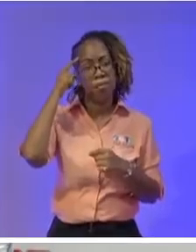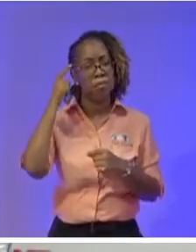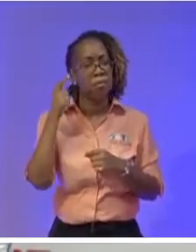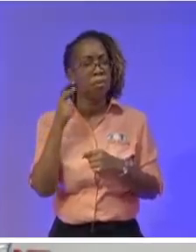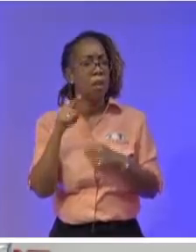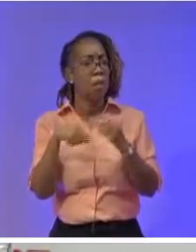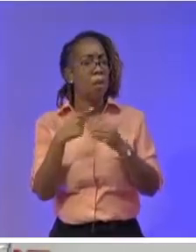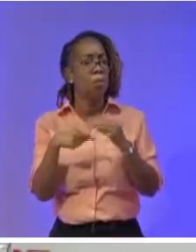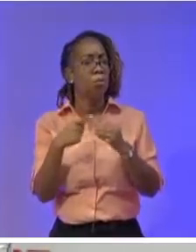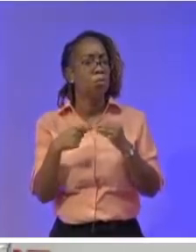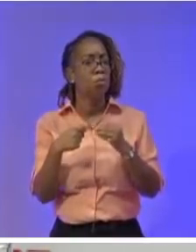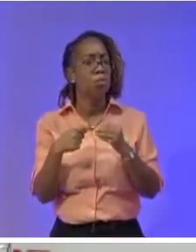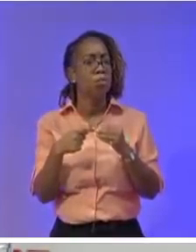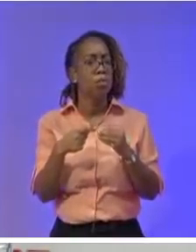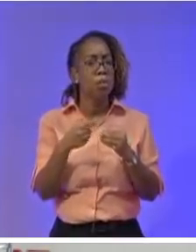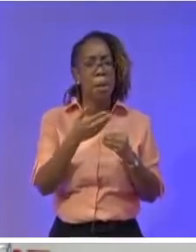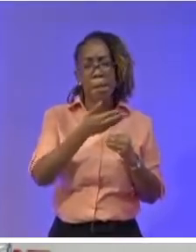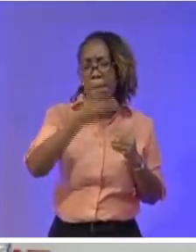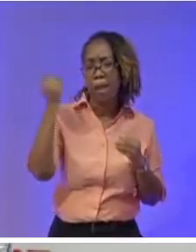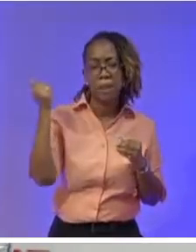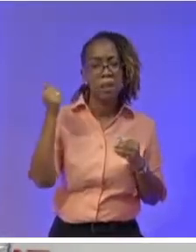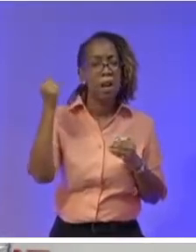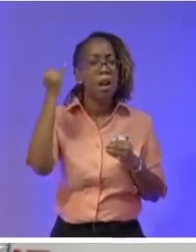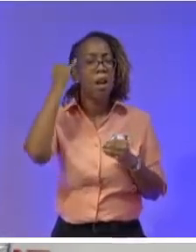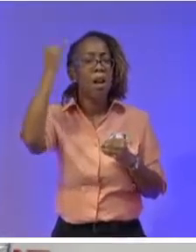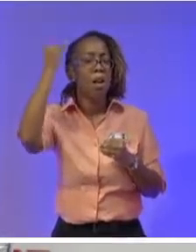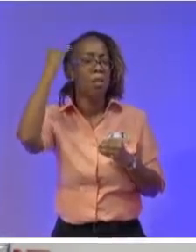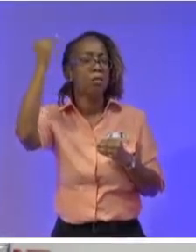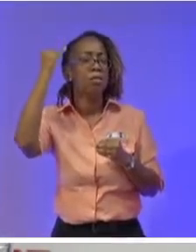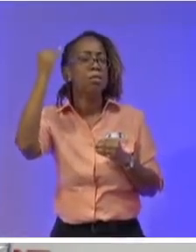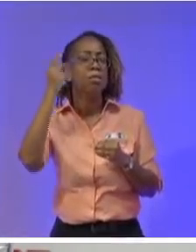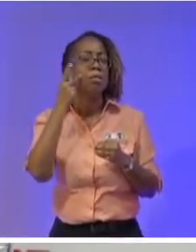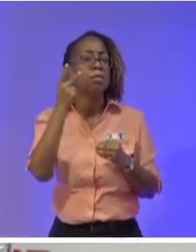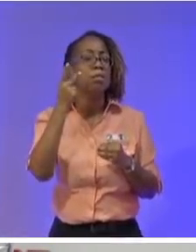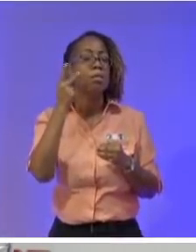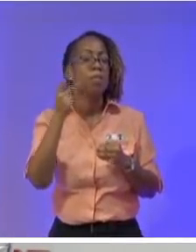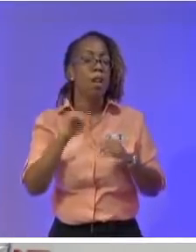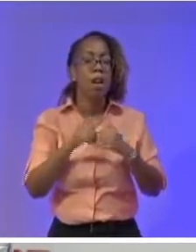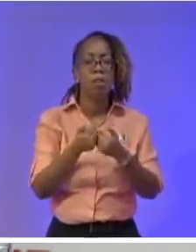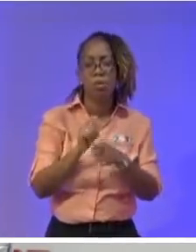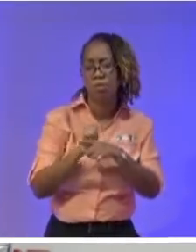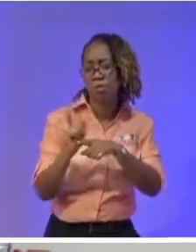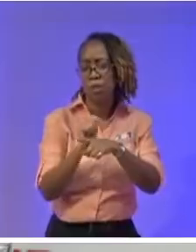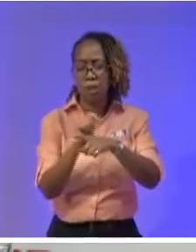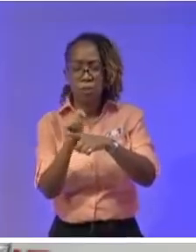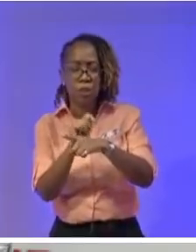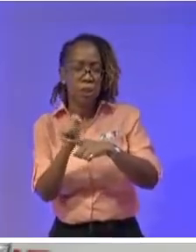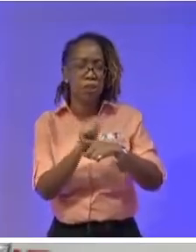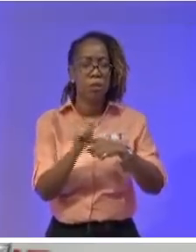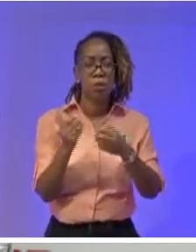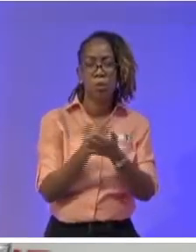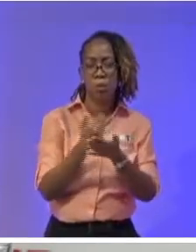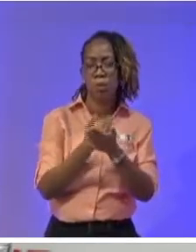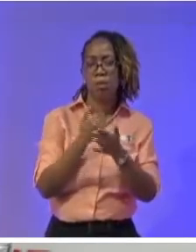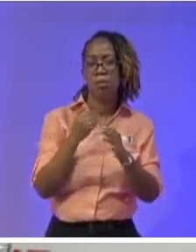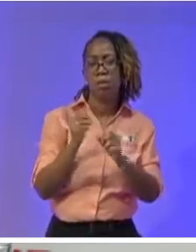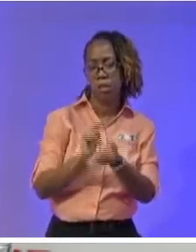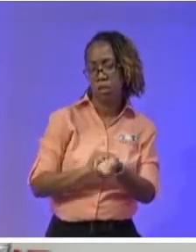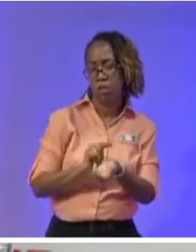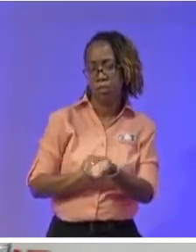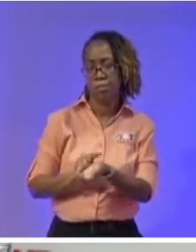picture of what is happening as far as training of new nurses is concerned. For the